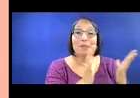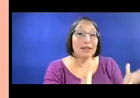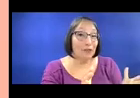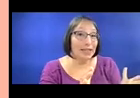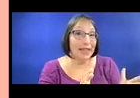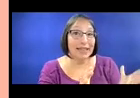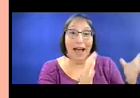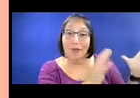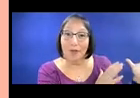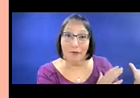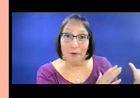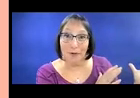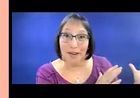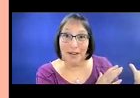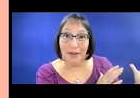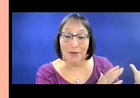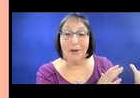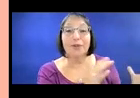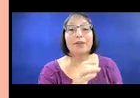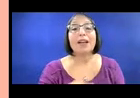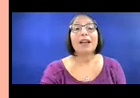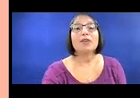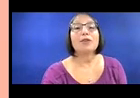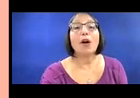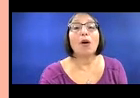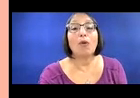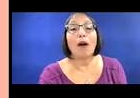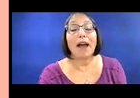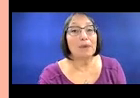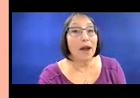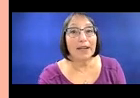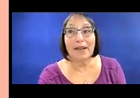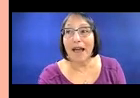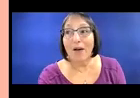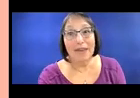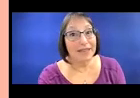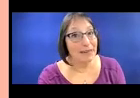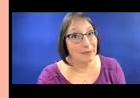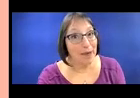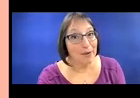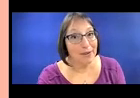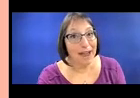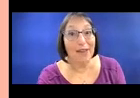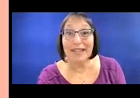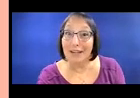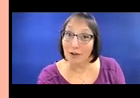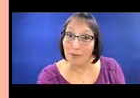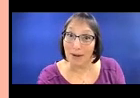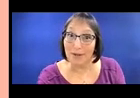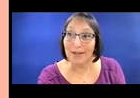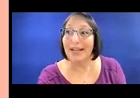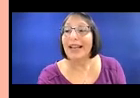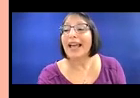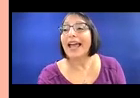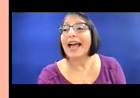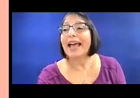doing something differently than the out, their first ASL instructor. So I reminded them how they can see me better, how they can see each other better,